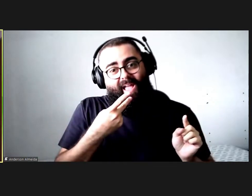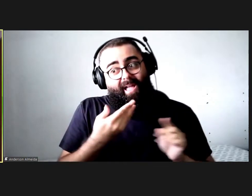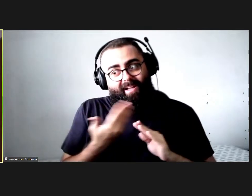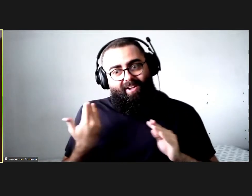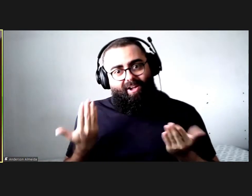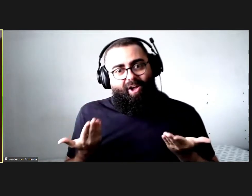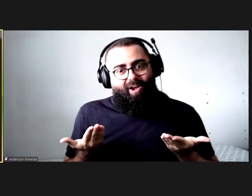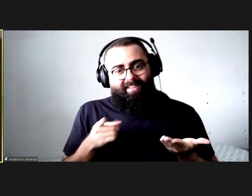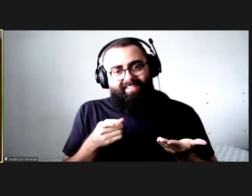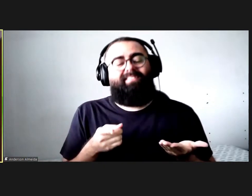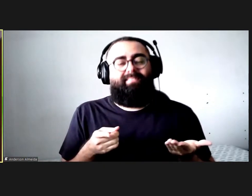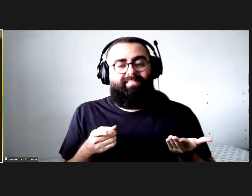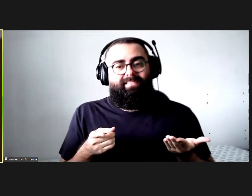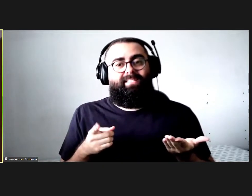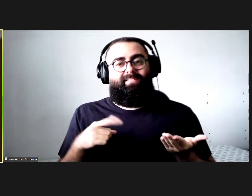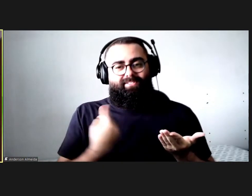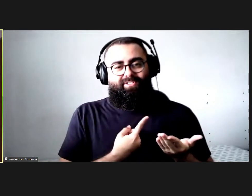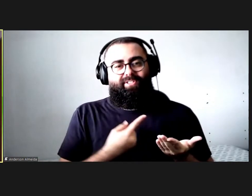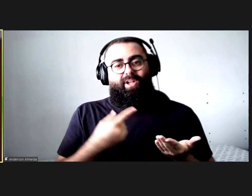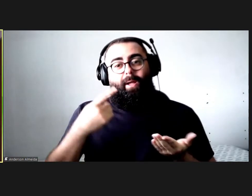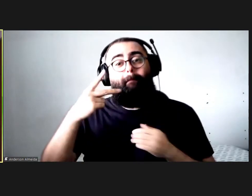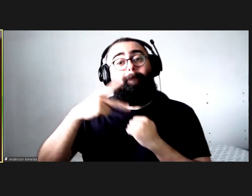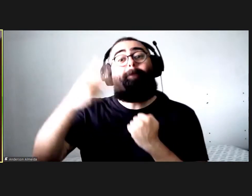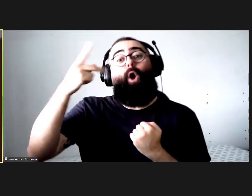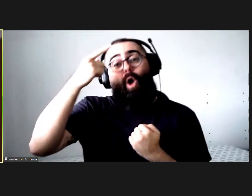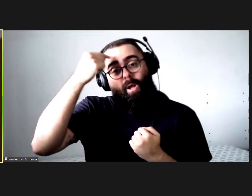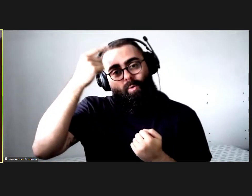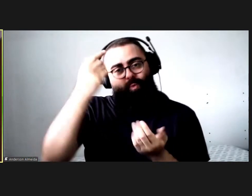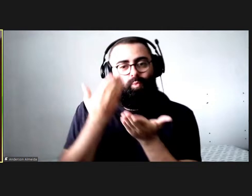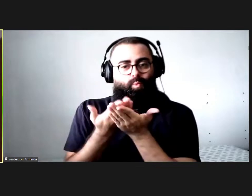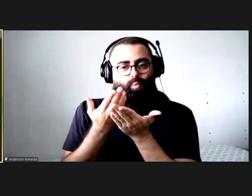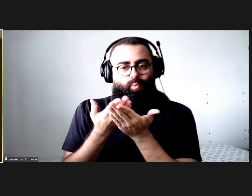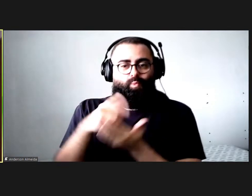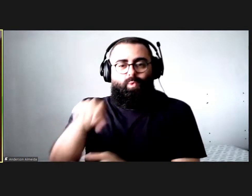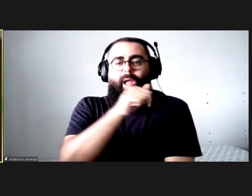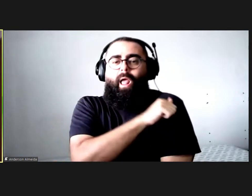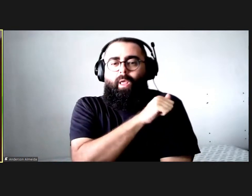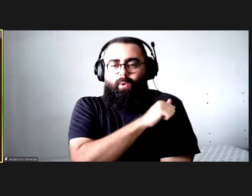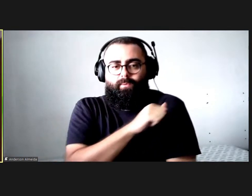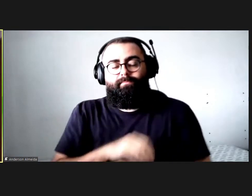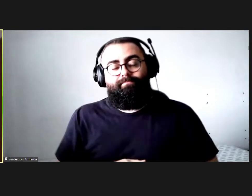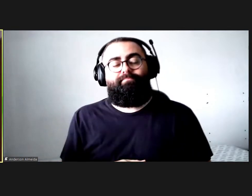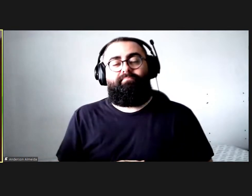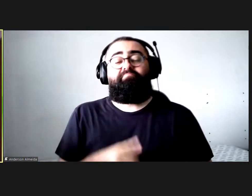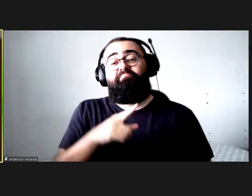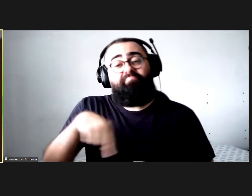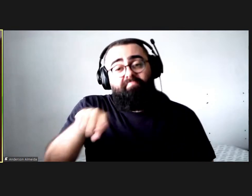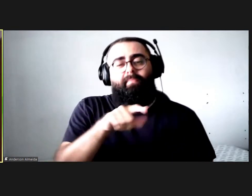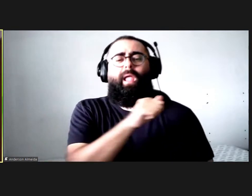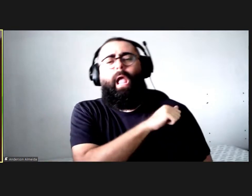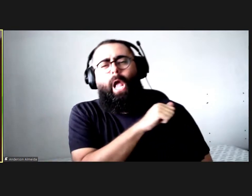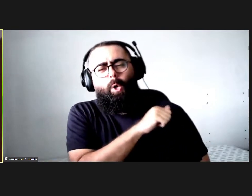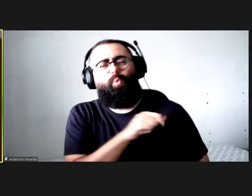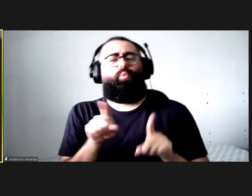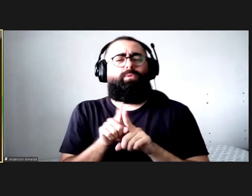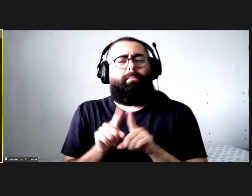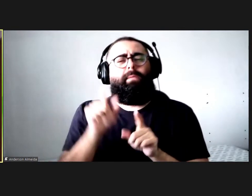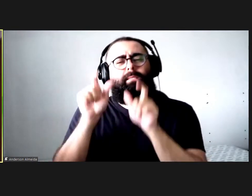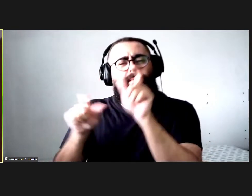graduate students. Today, these former students are also researchers and professors in public and